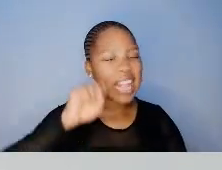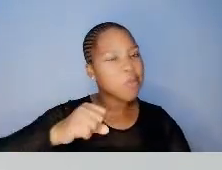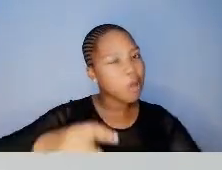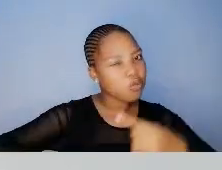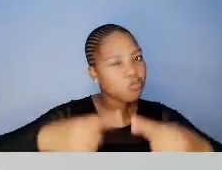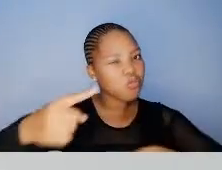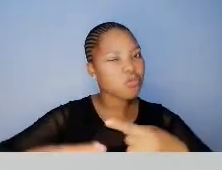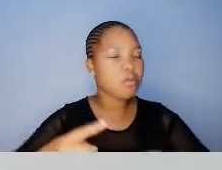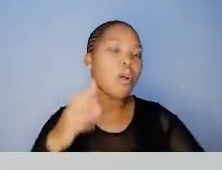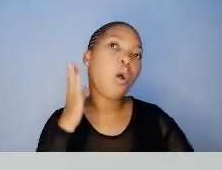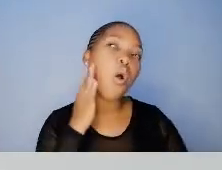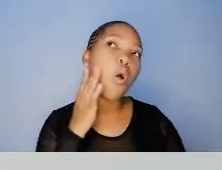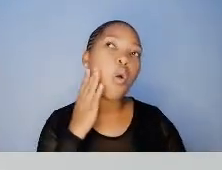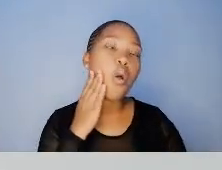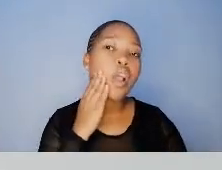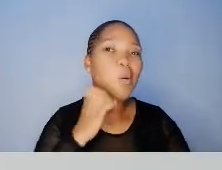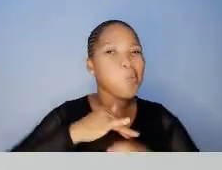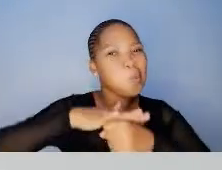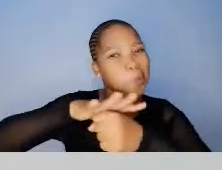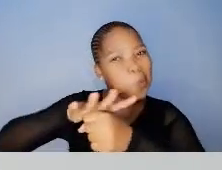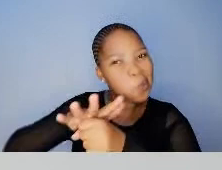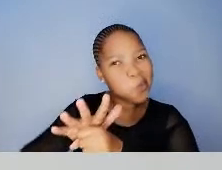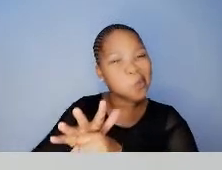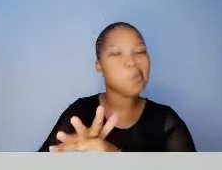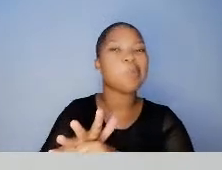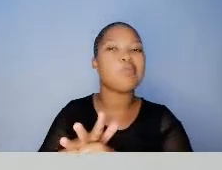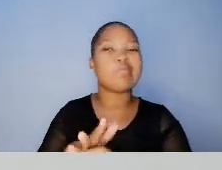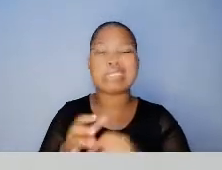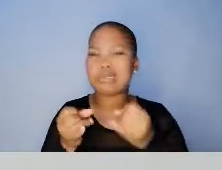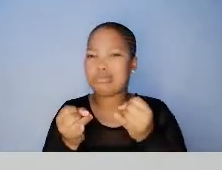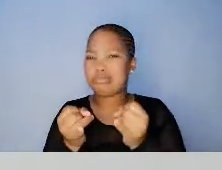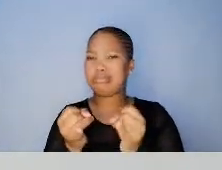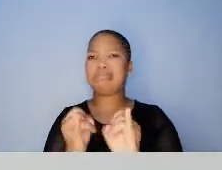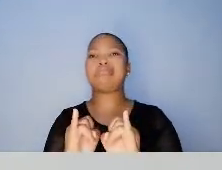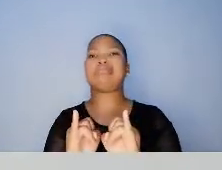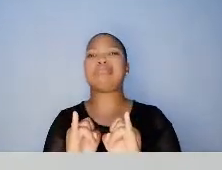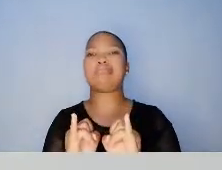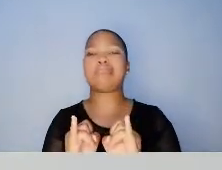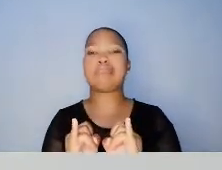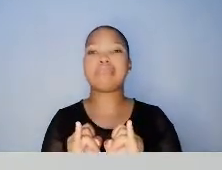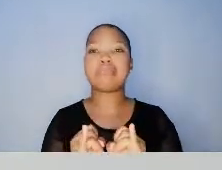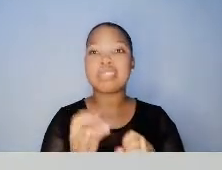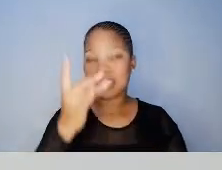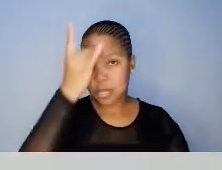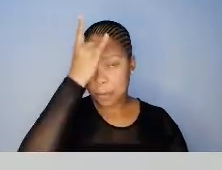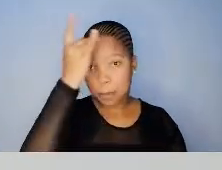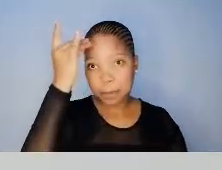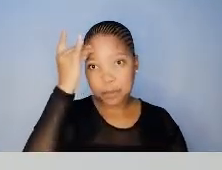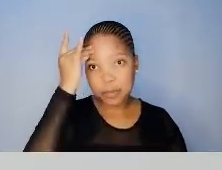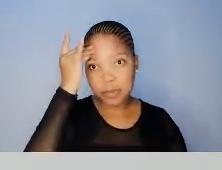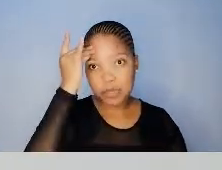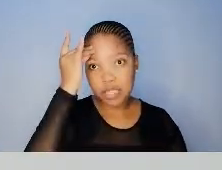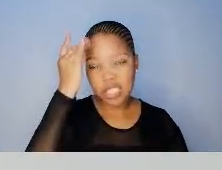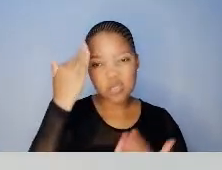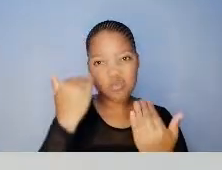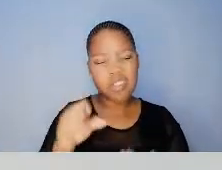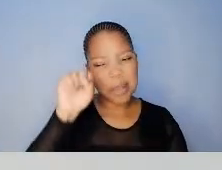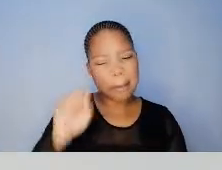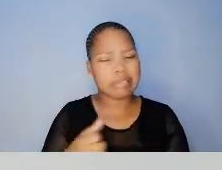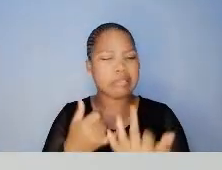to continue, that is when the COVID-19 thing was now serious, like like a match, and we just had to like